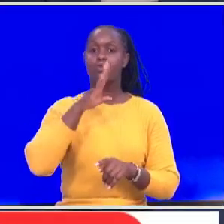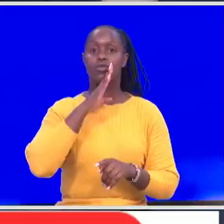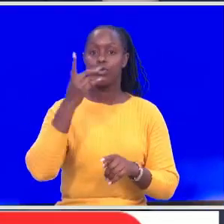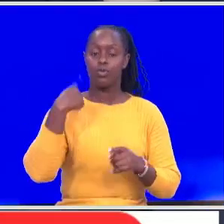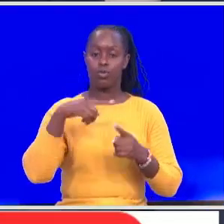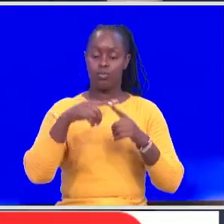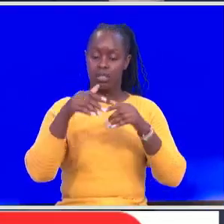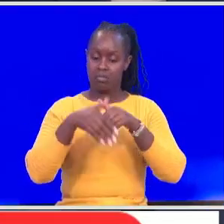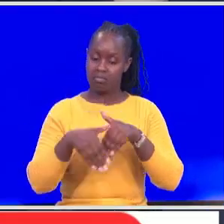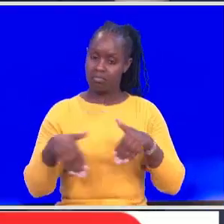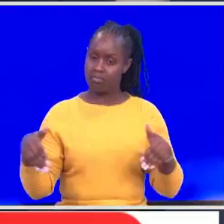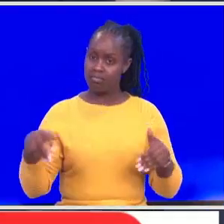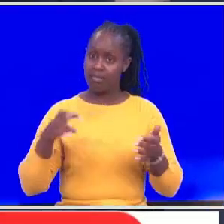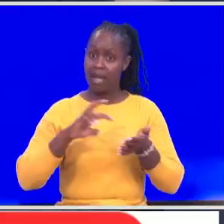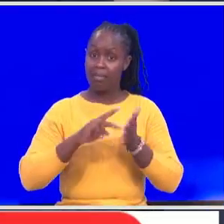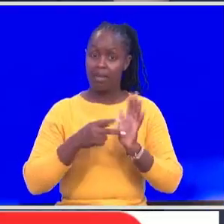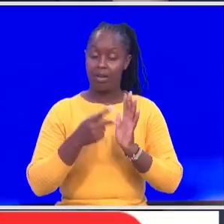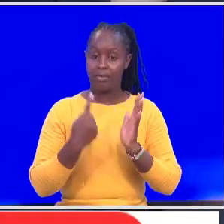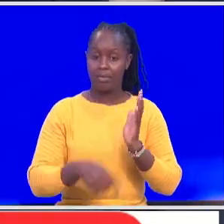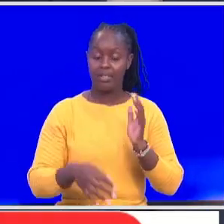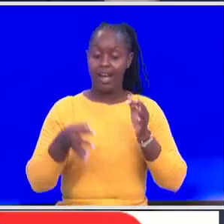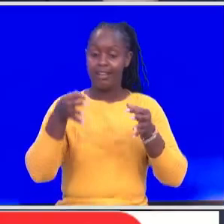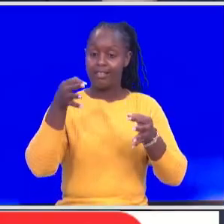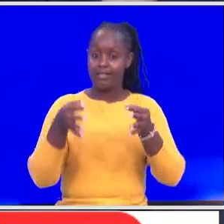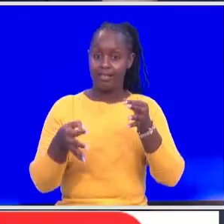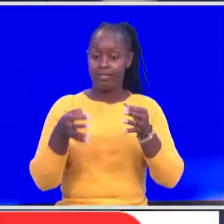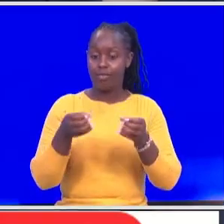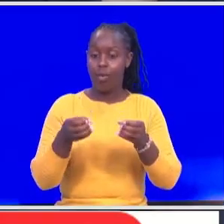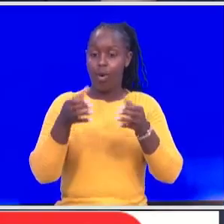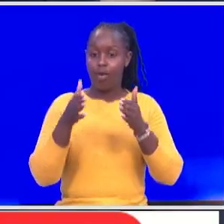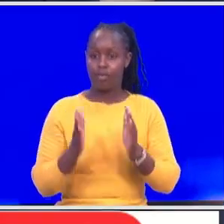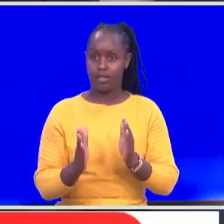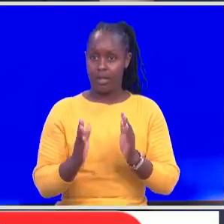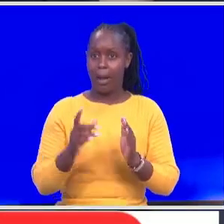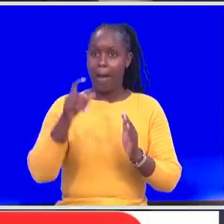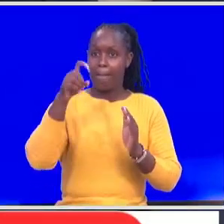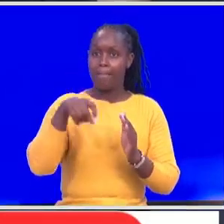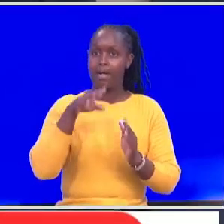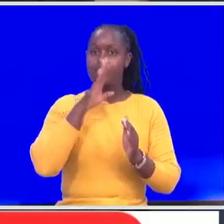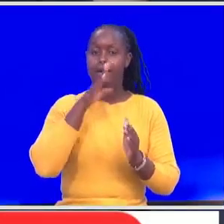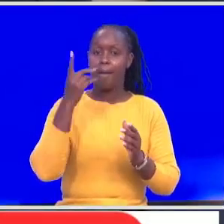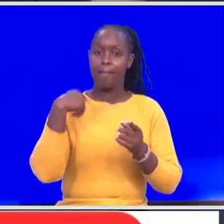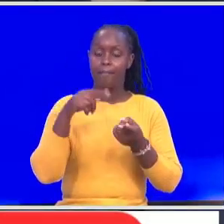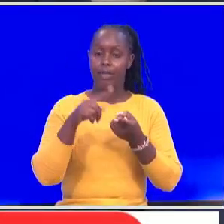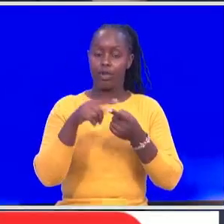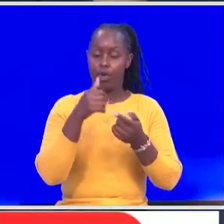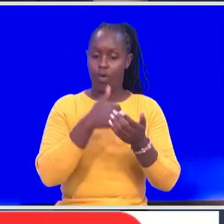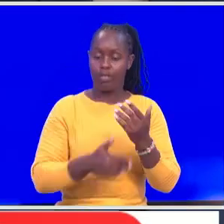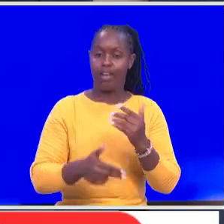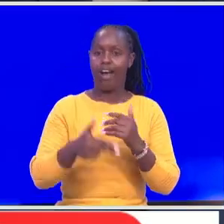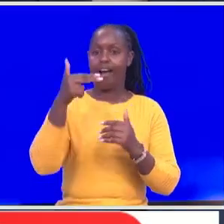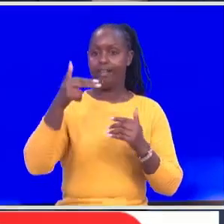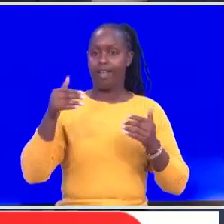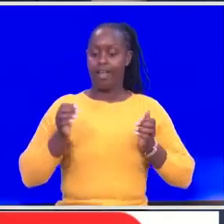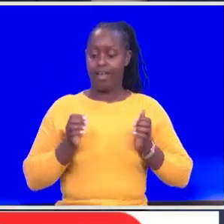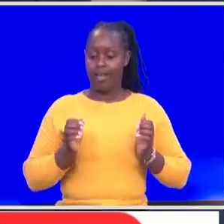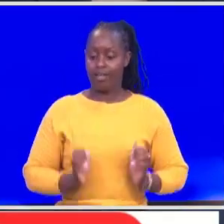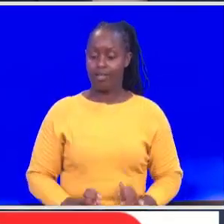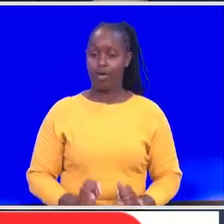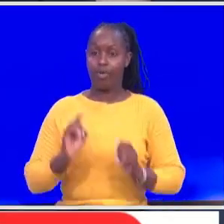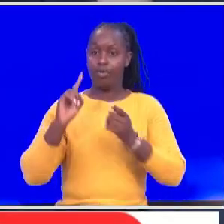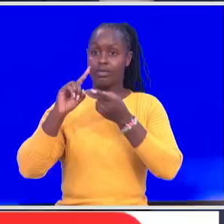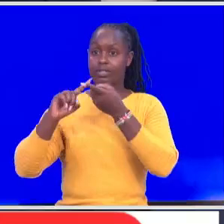meaning judges and judicial officers must be held to the higher ethical standards if they